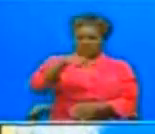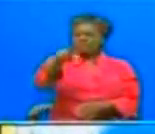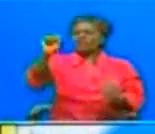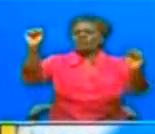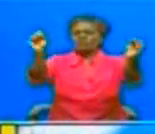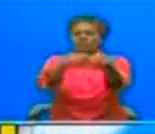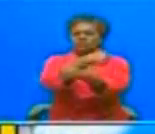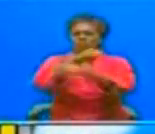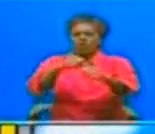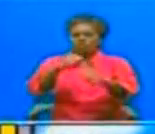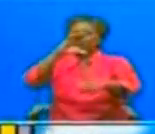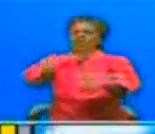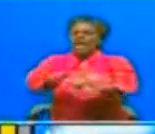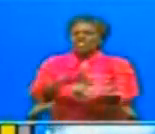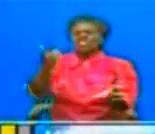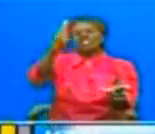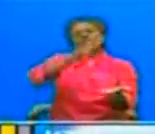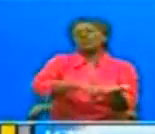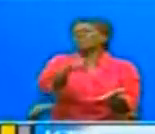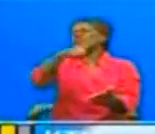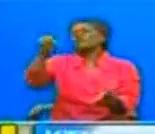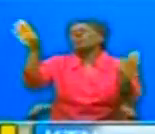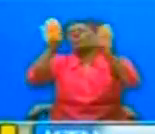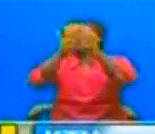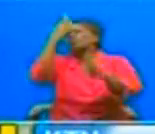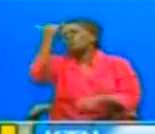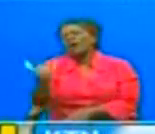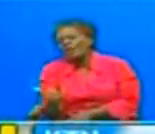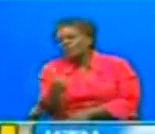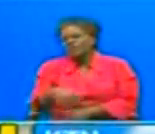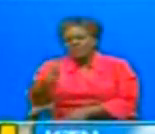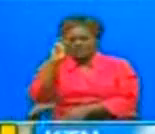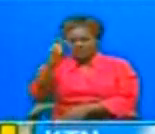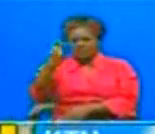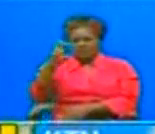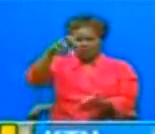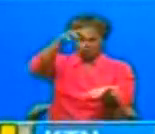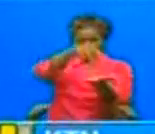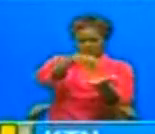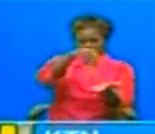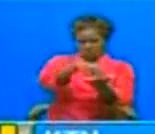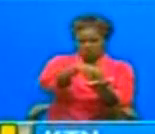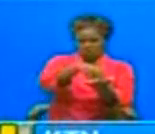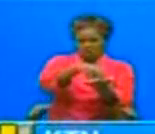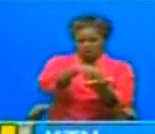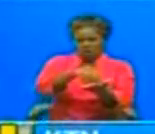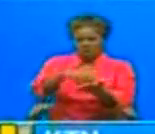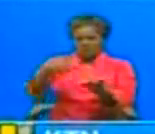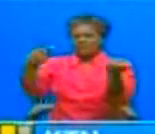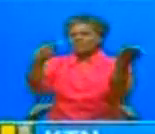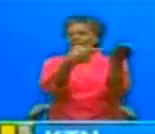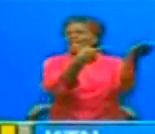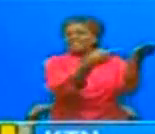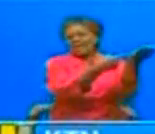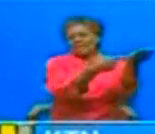cannot trace the records of this land. Then why did she close the registry? Look at the question of Taita Taveta renewal